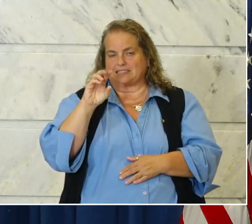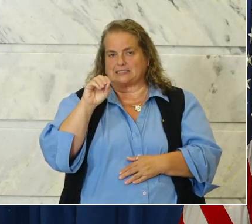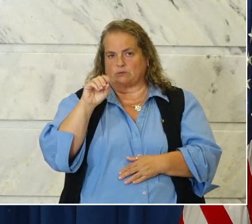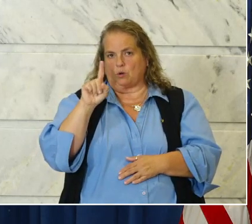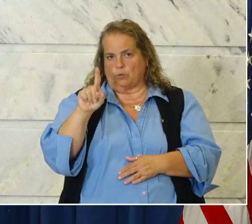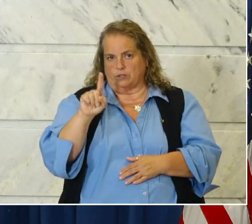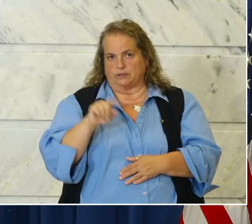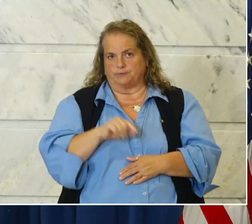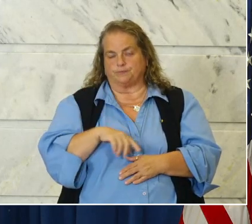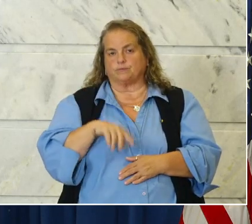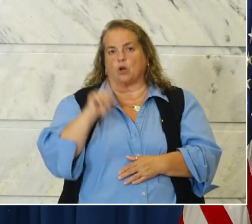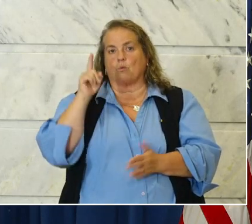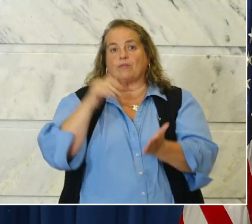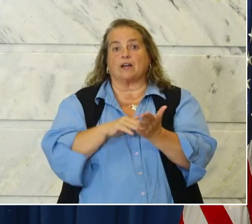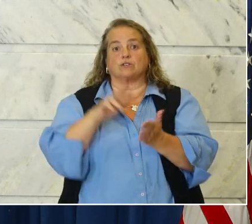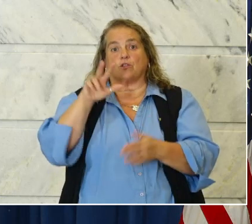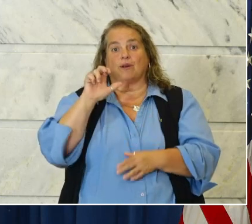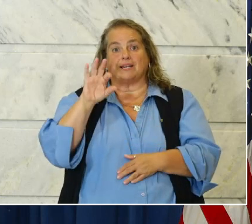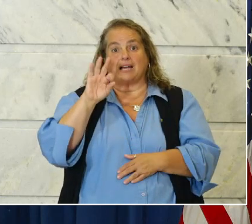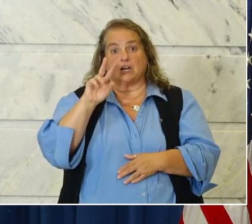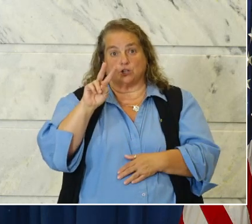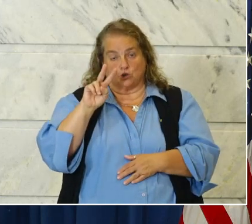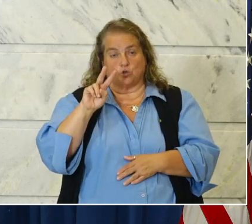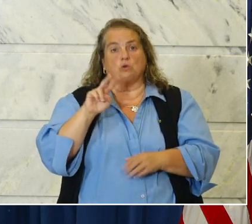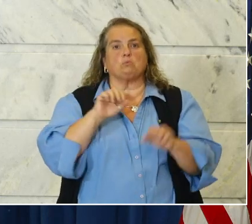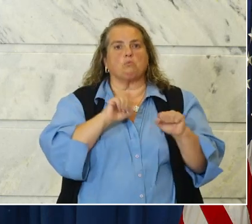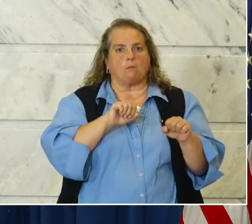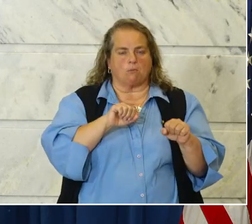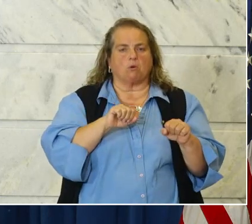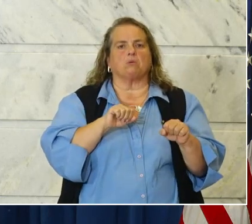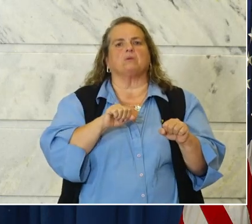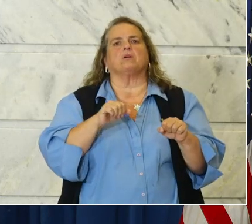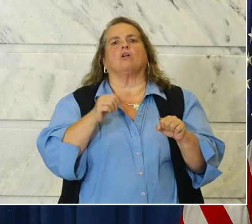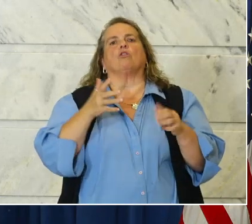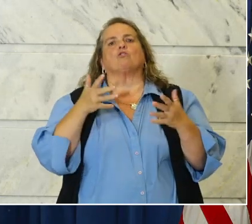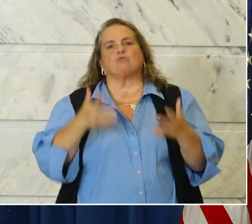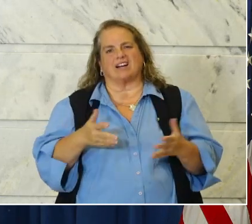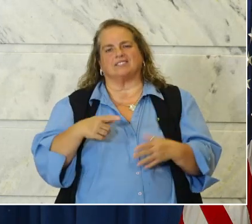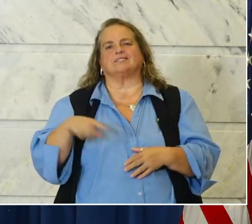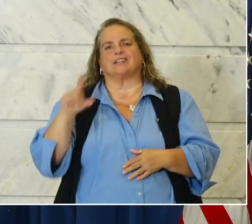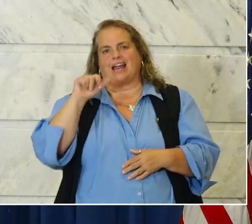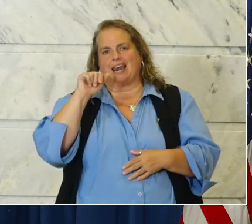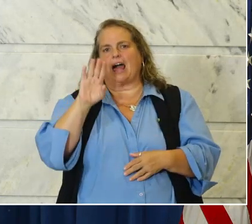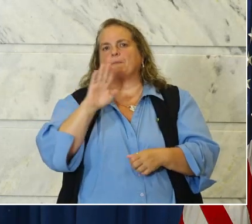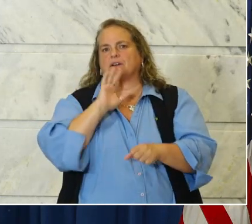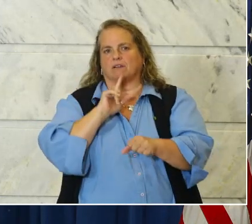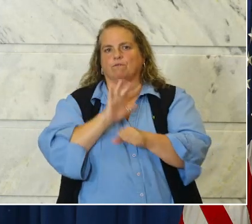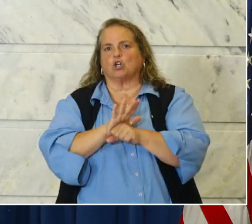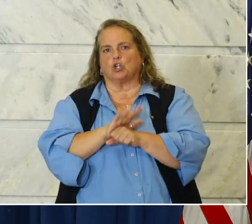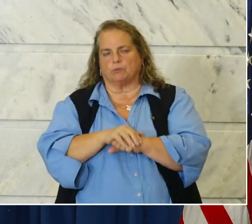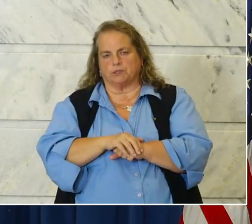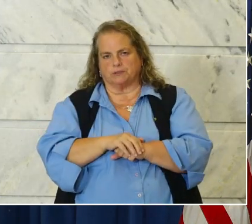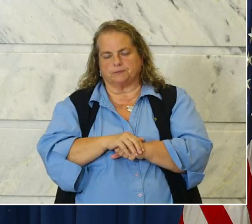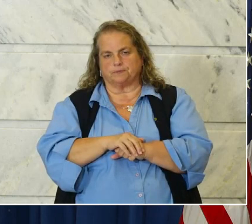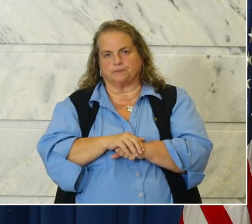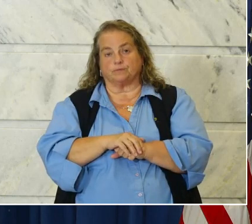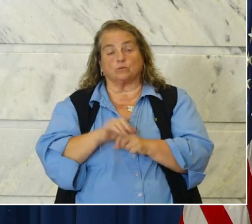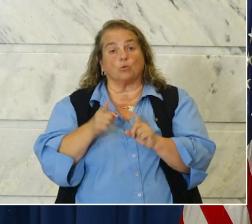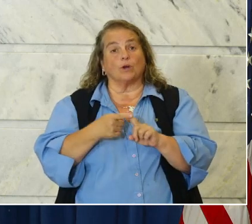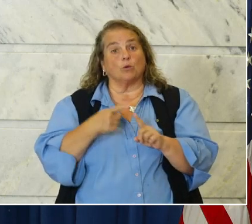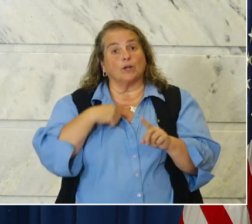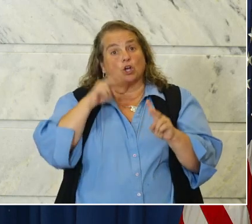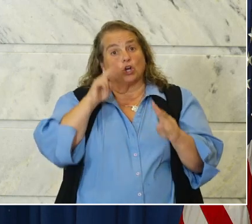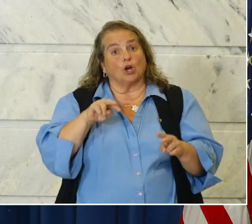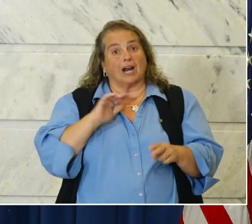27601. 1,392 of those are probable. The rest are already lab confirmed. When we look at